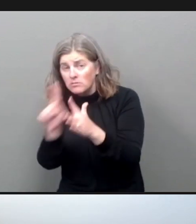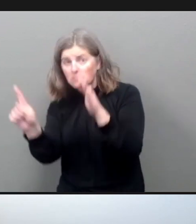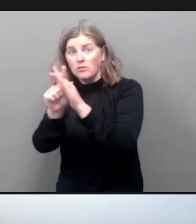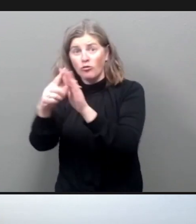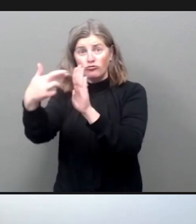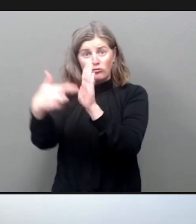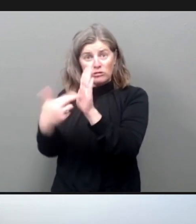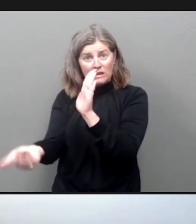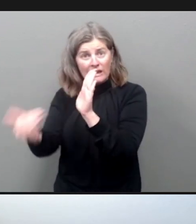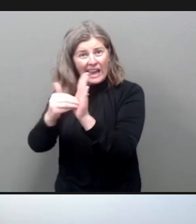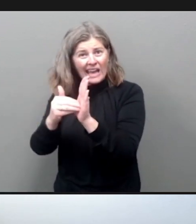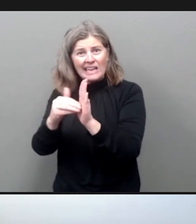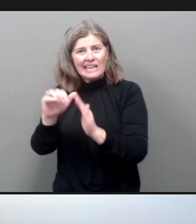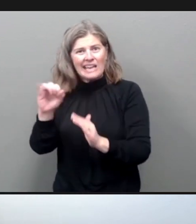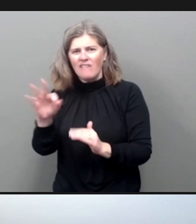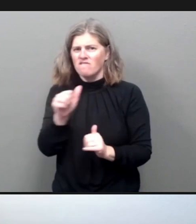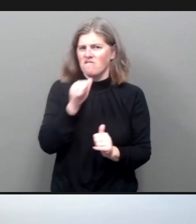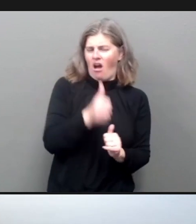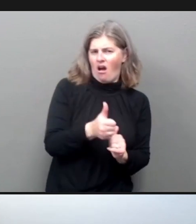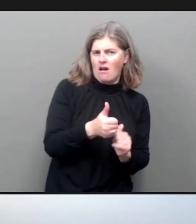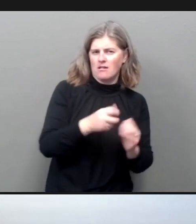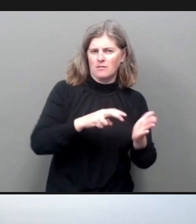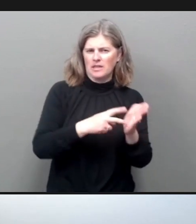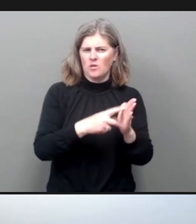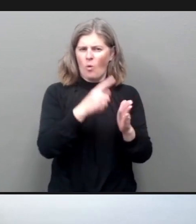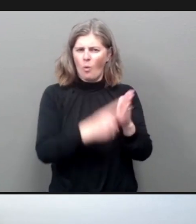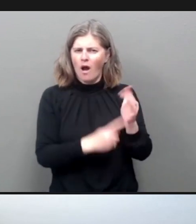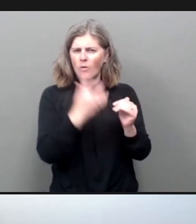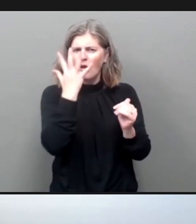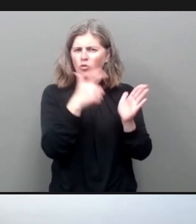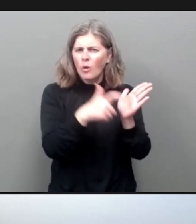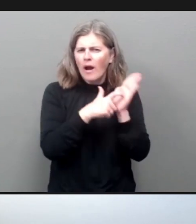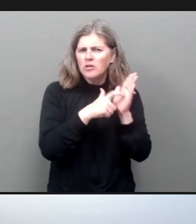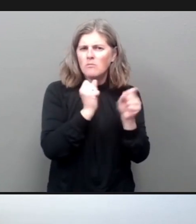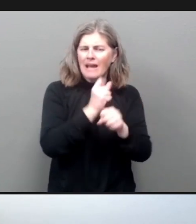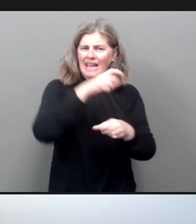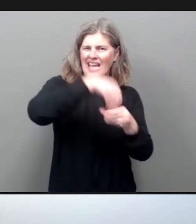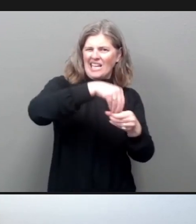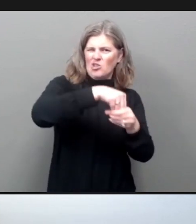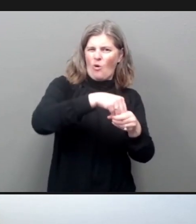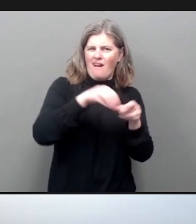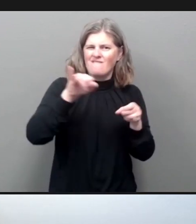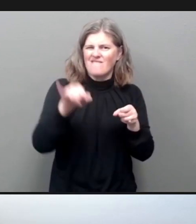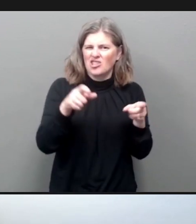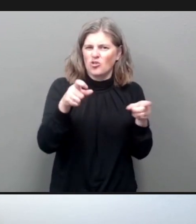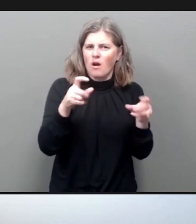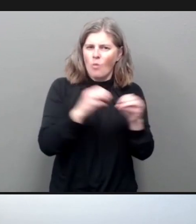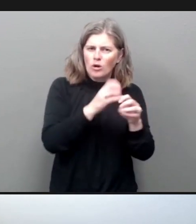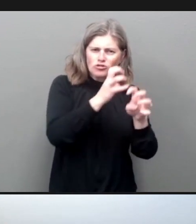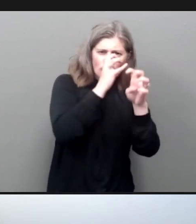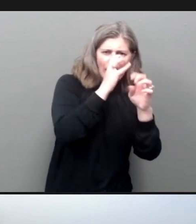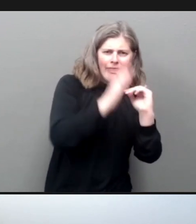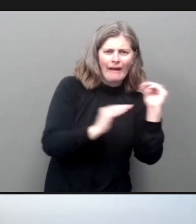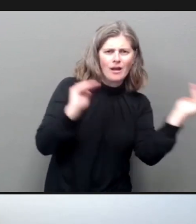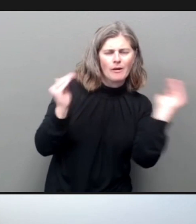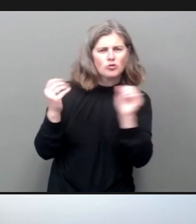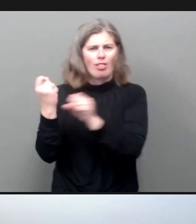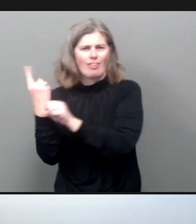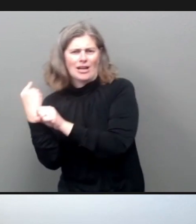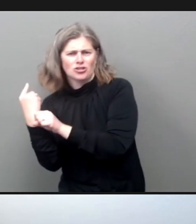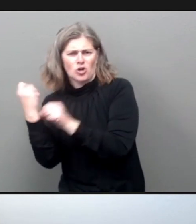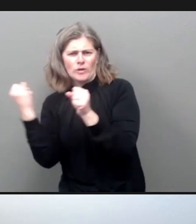not, what would it require to make indoor infection control more stringent than last winter?